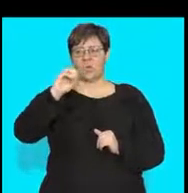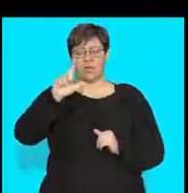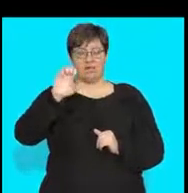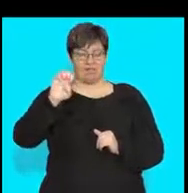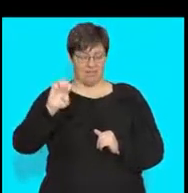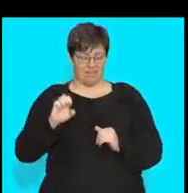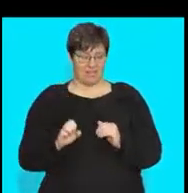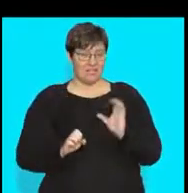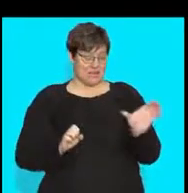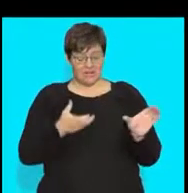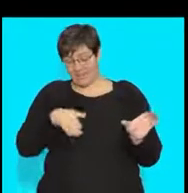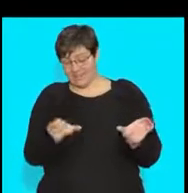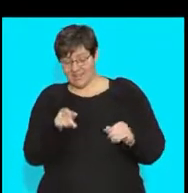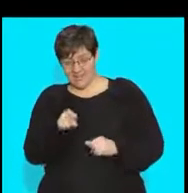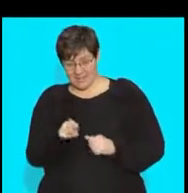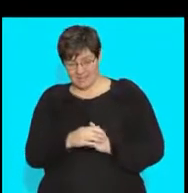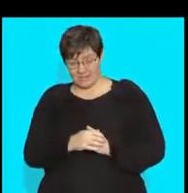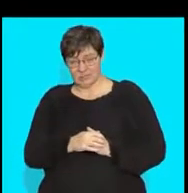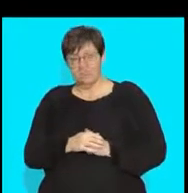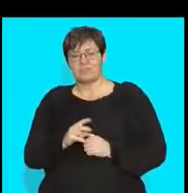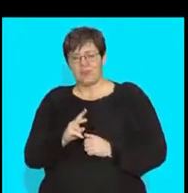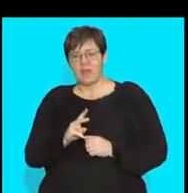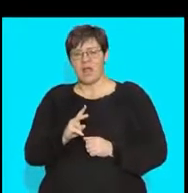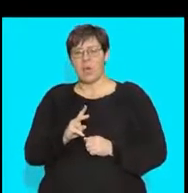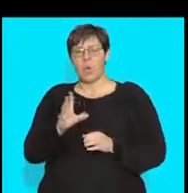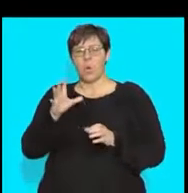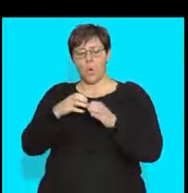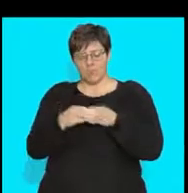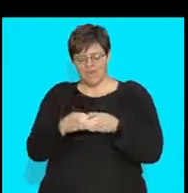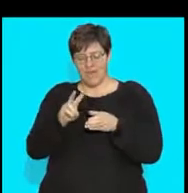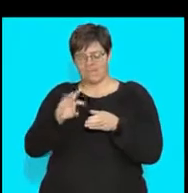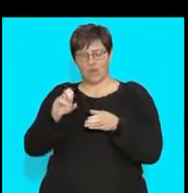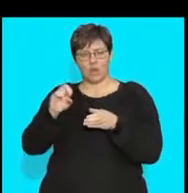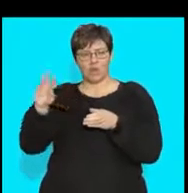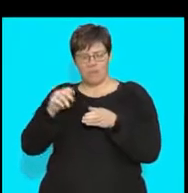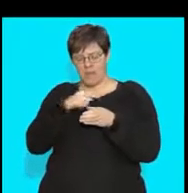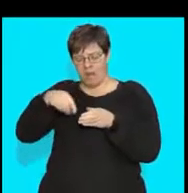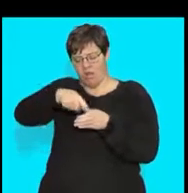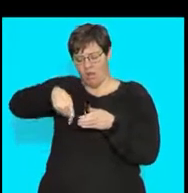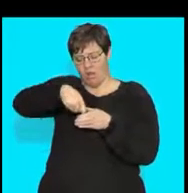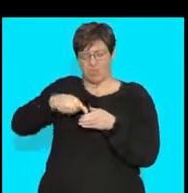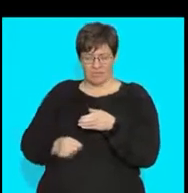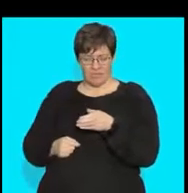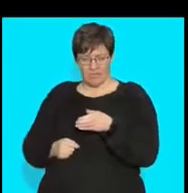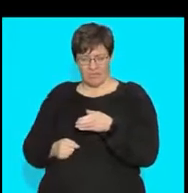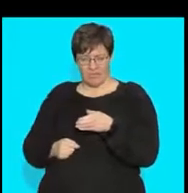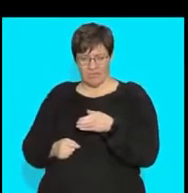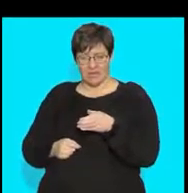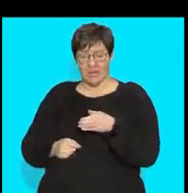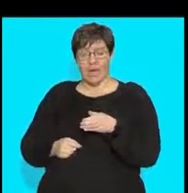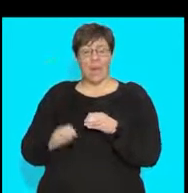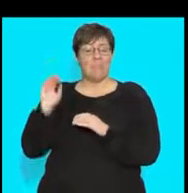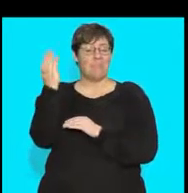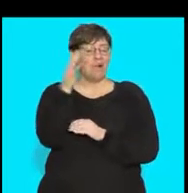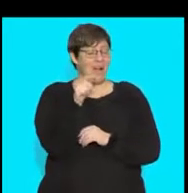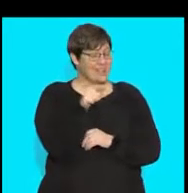a vacuole, all right, like a vacuum means a hollow space, plant cells have a